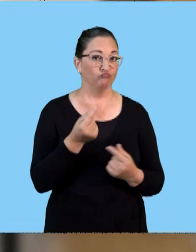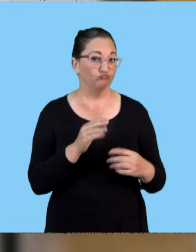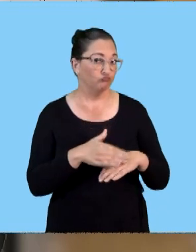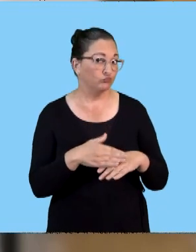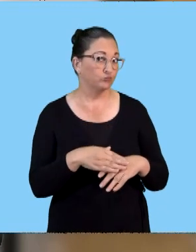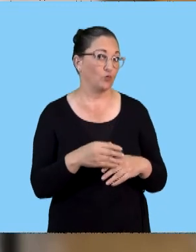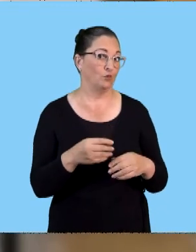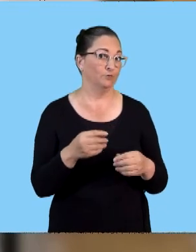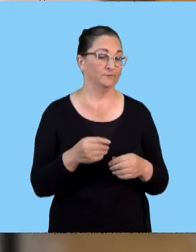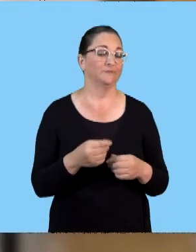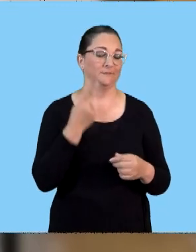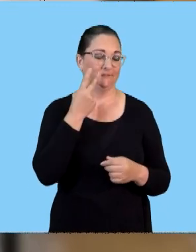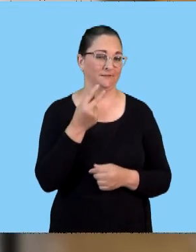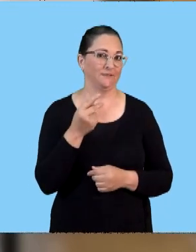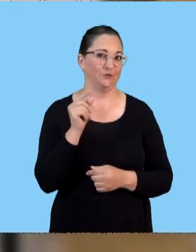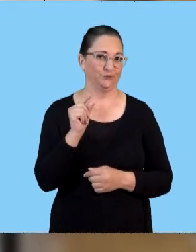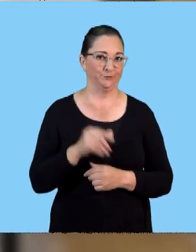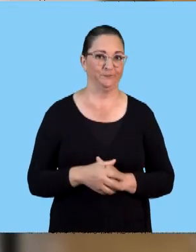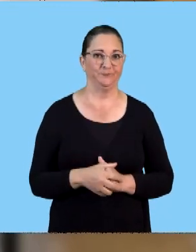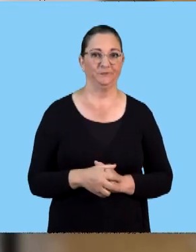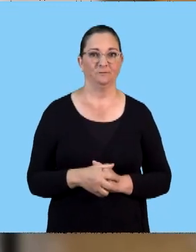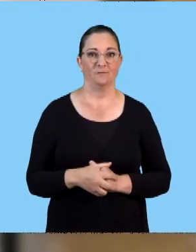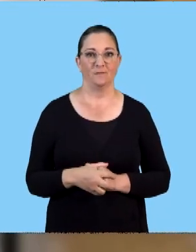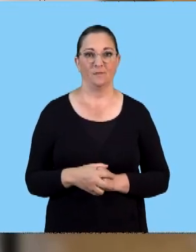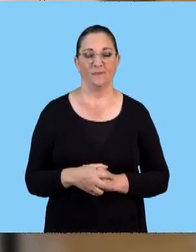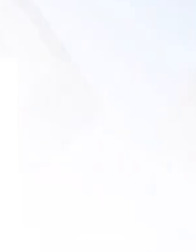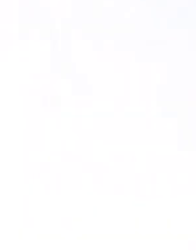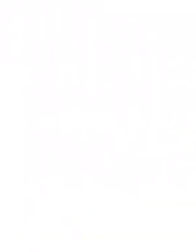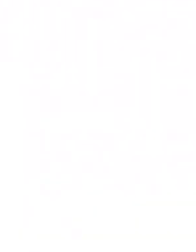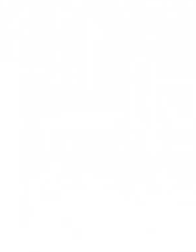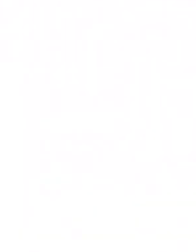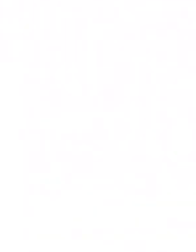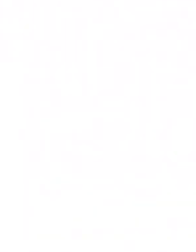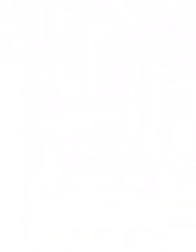advert break. After the break, we'll do some more sums. See you after the break.